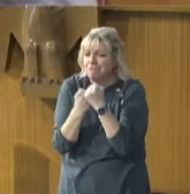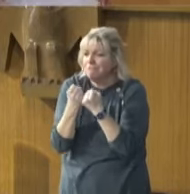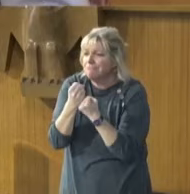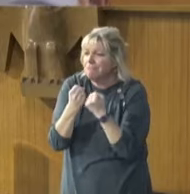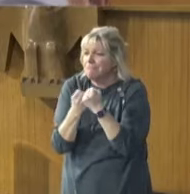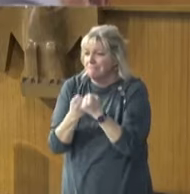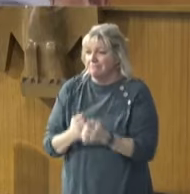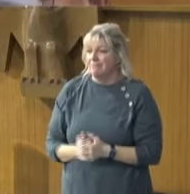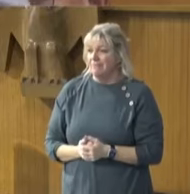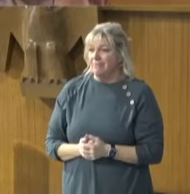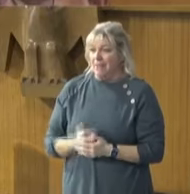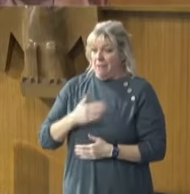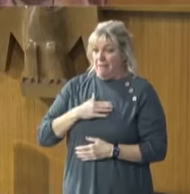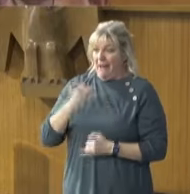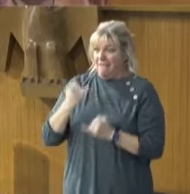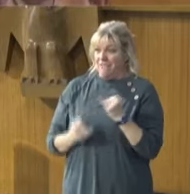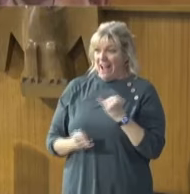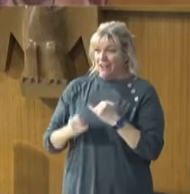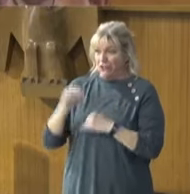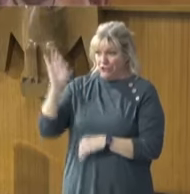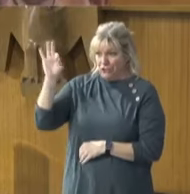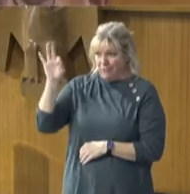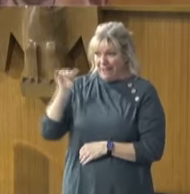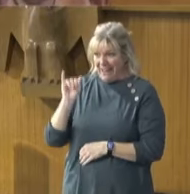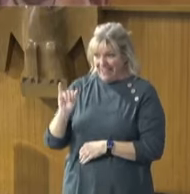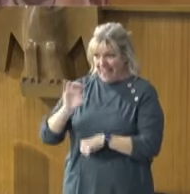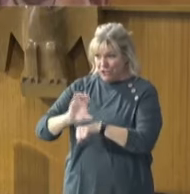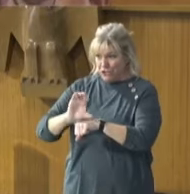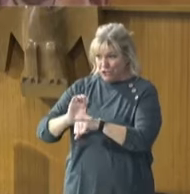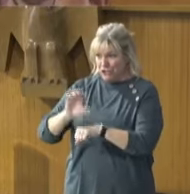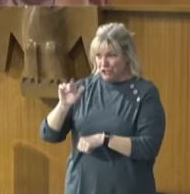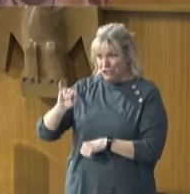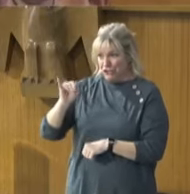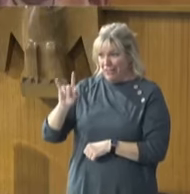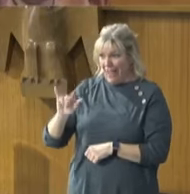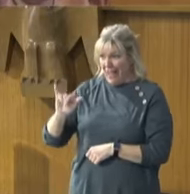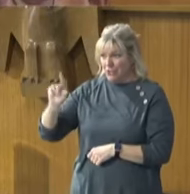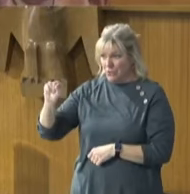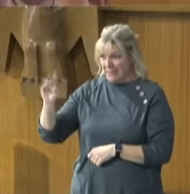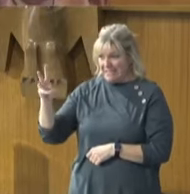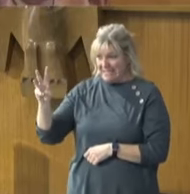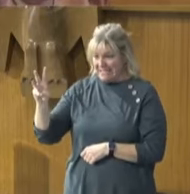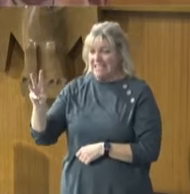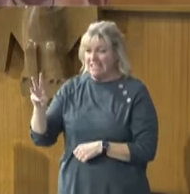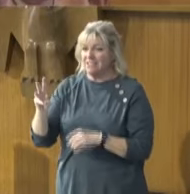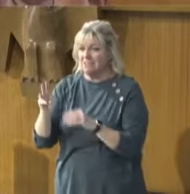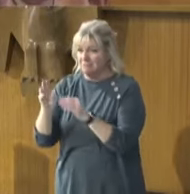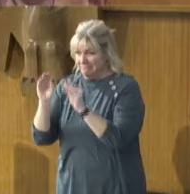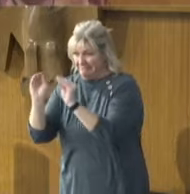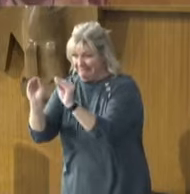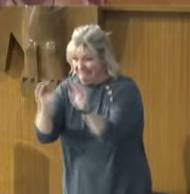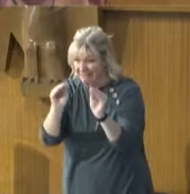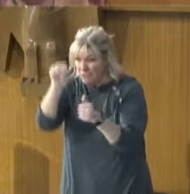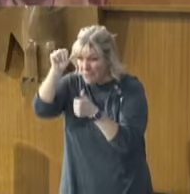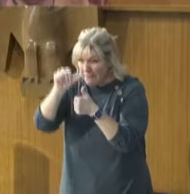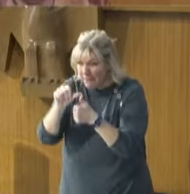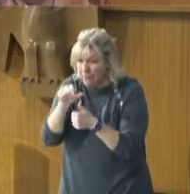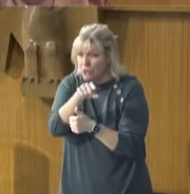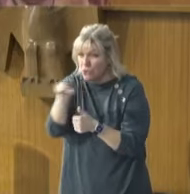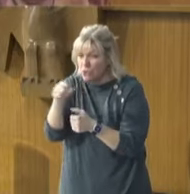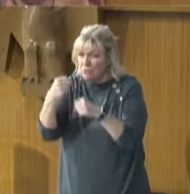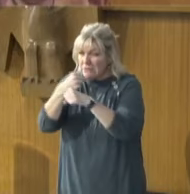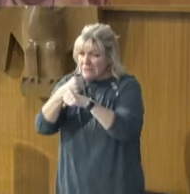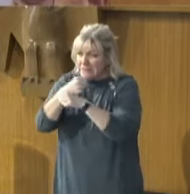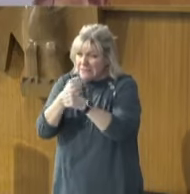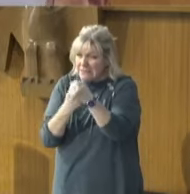My final sermon at that church in July 2016 was a reminder that advocating for trans individuals should be at the forefront of our